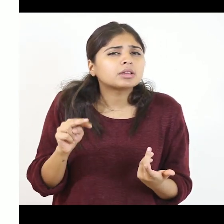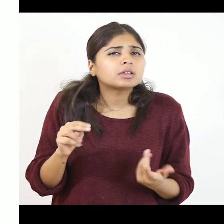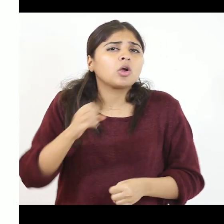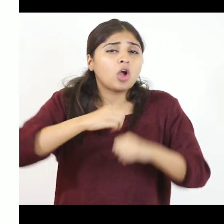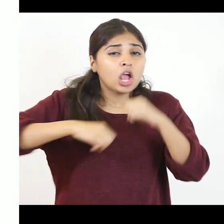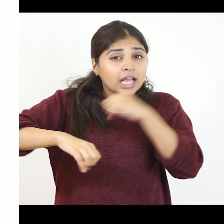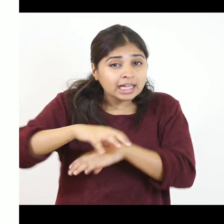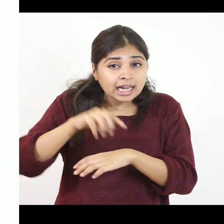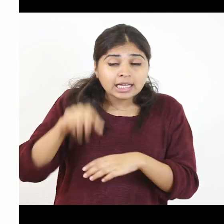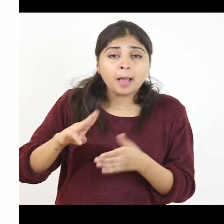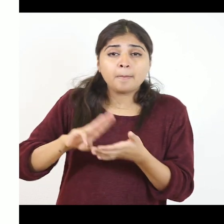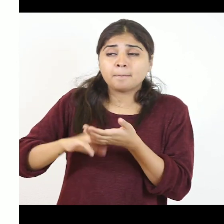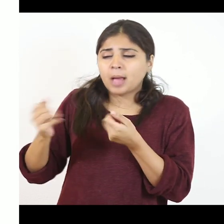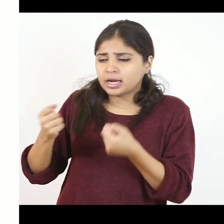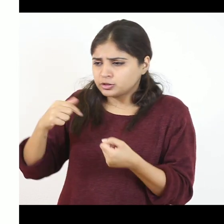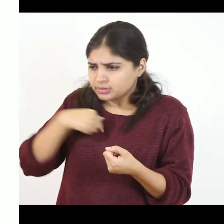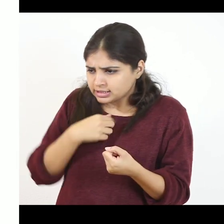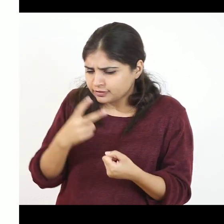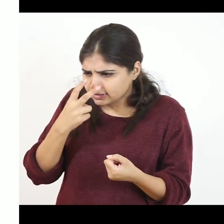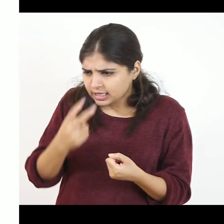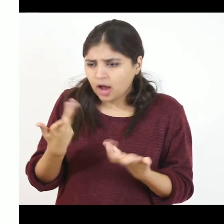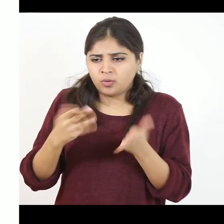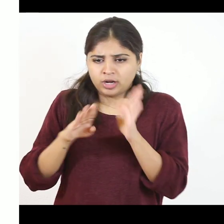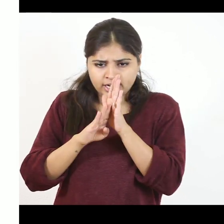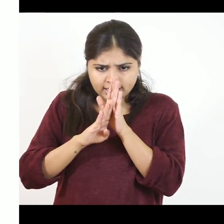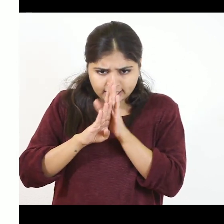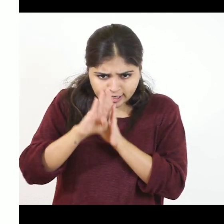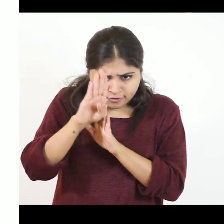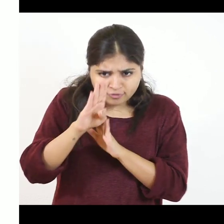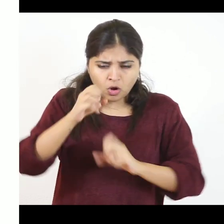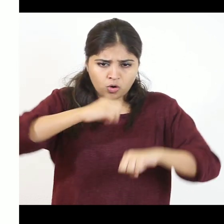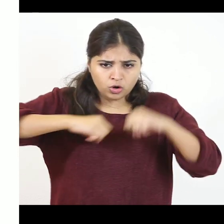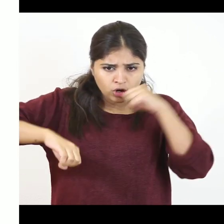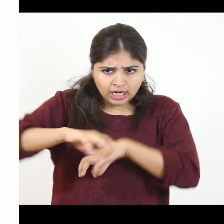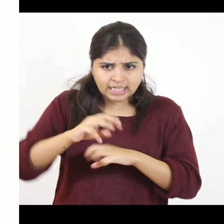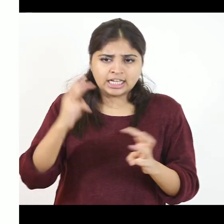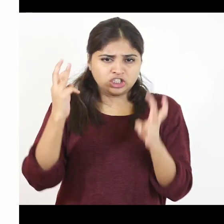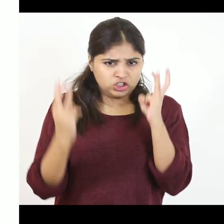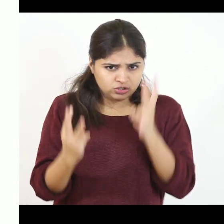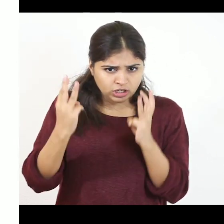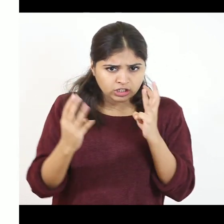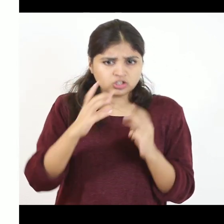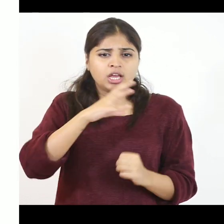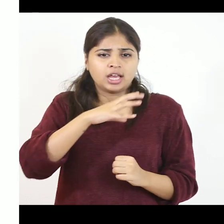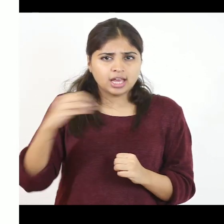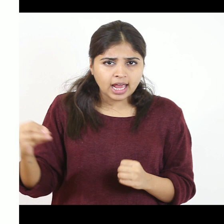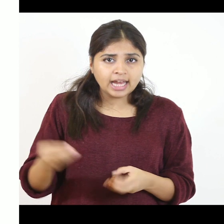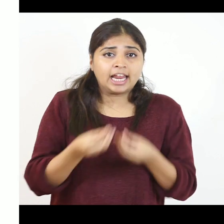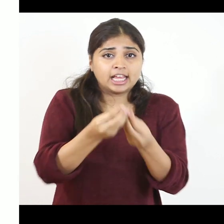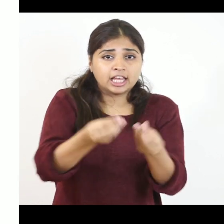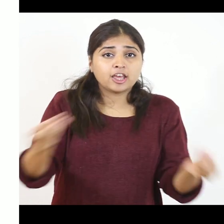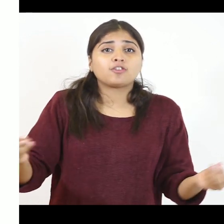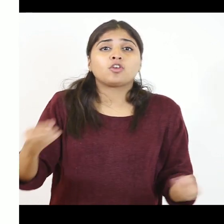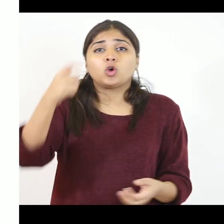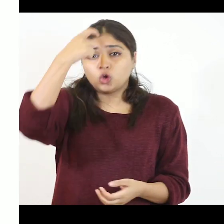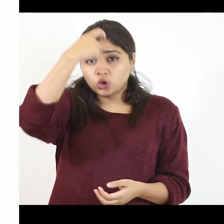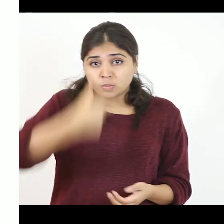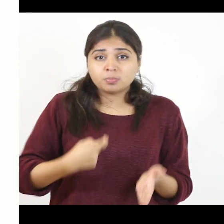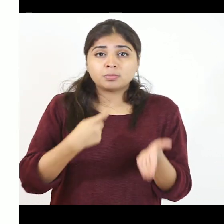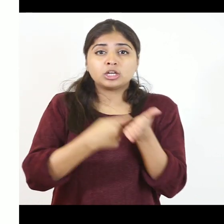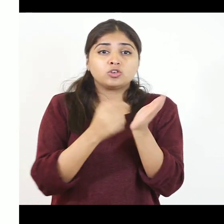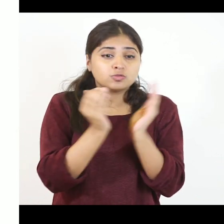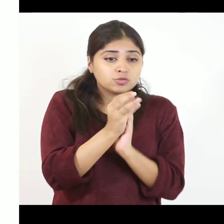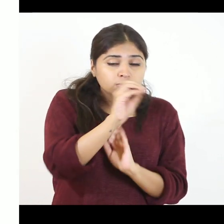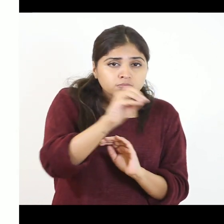management that involves developing an organizational structure and allocating human resources to ensure the